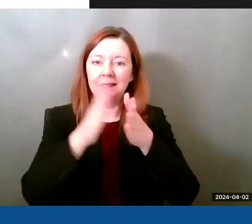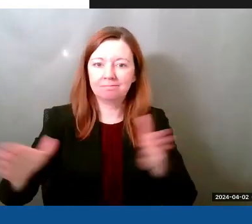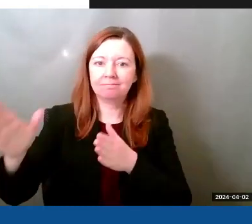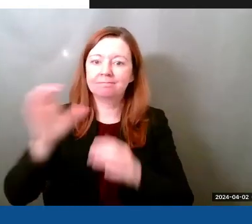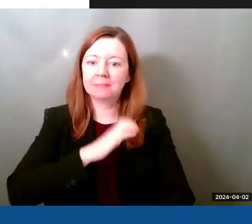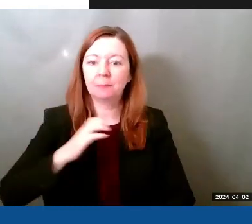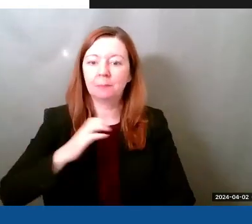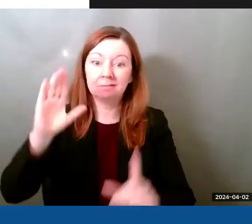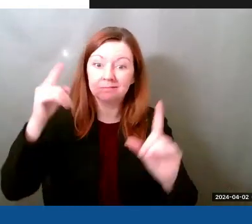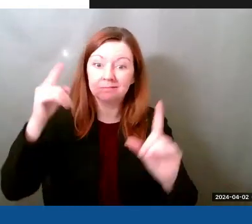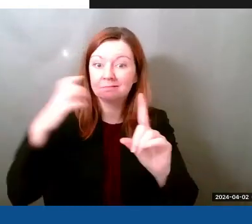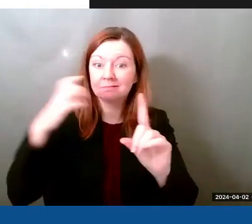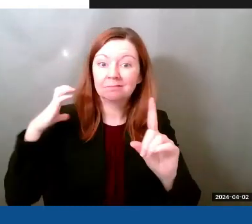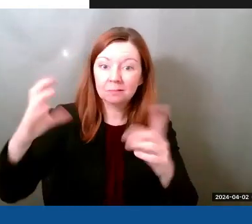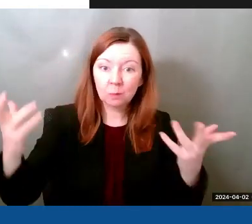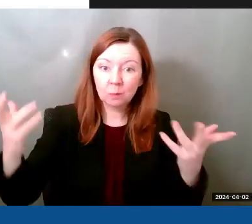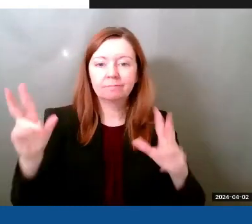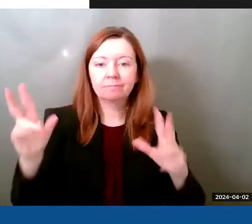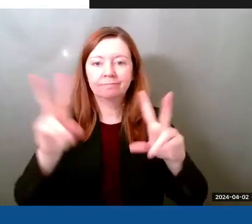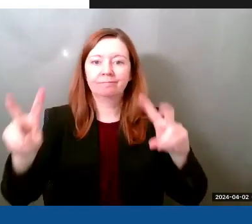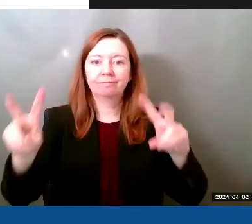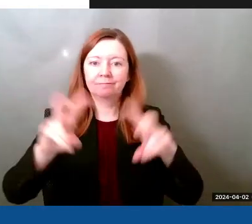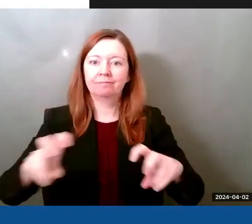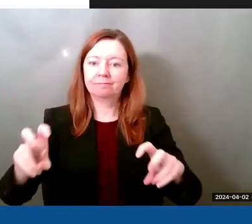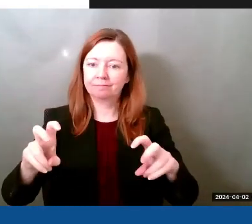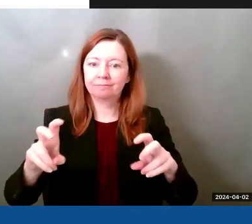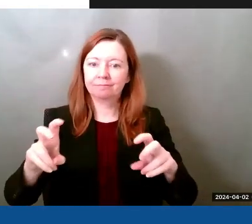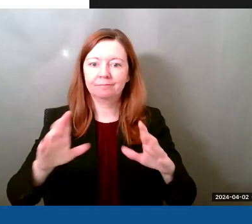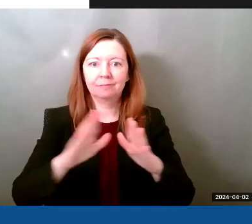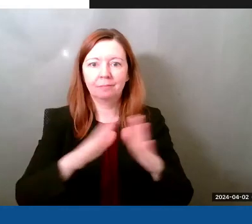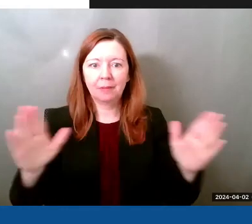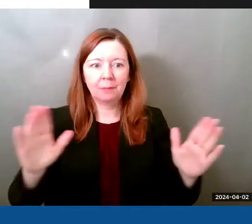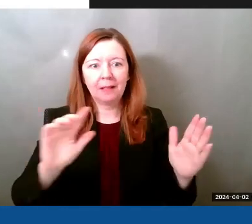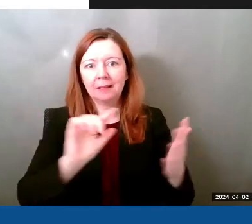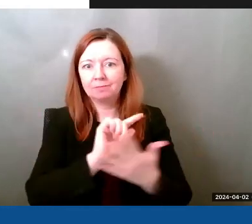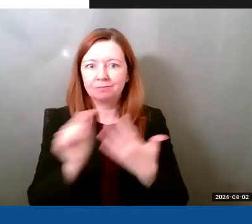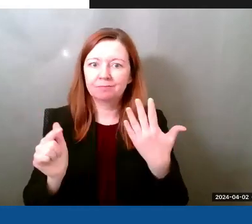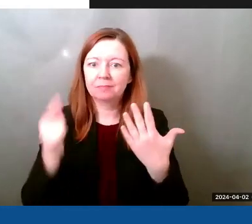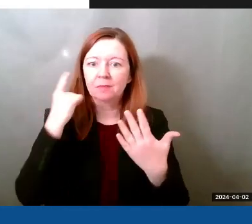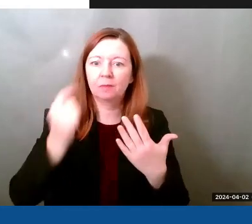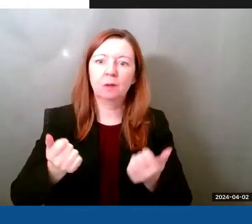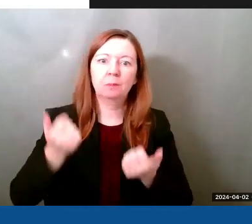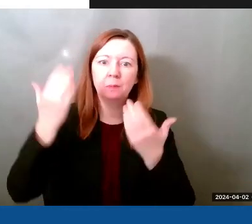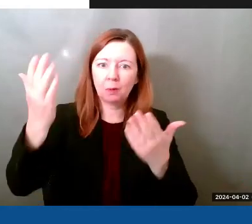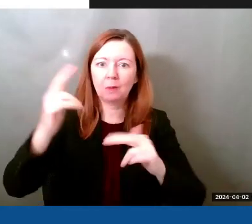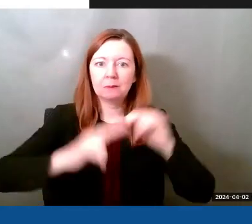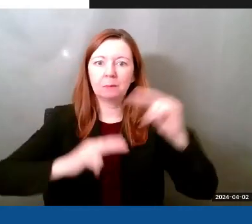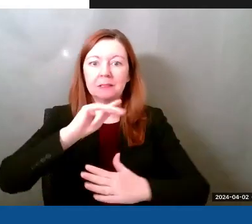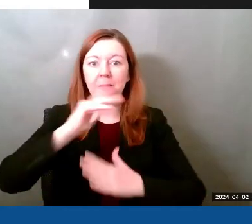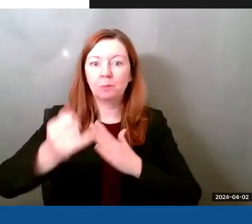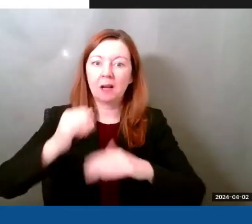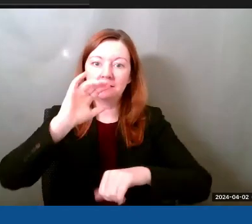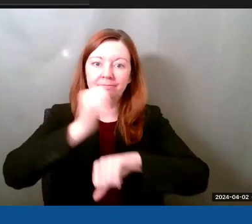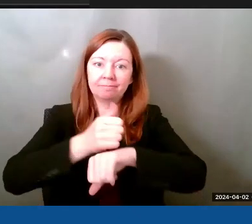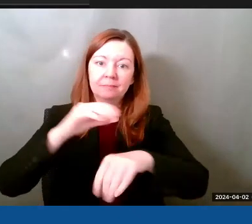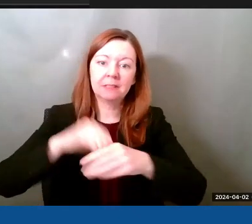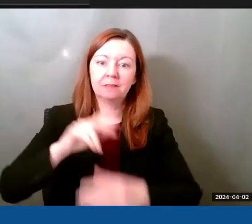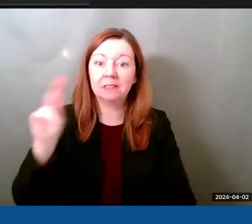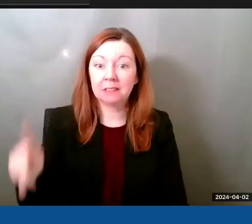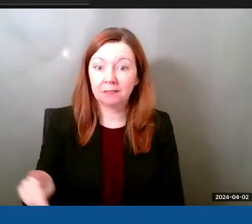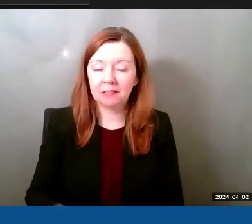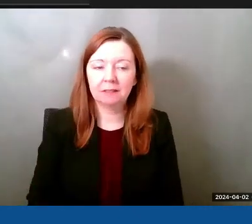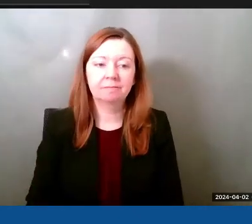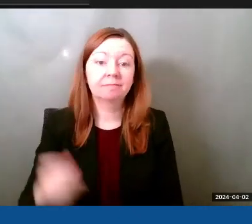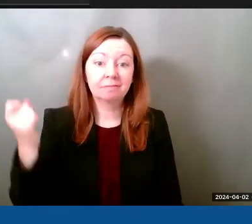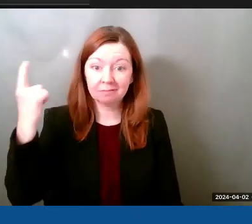charge is to assess the public realm of proposed building projects in Philadelphia. This is a special